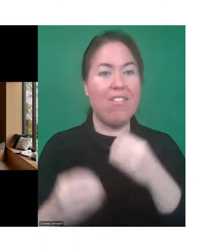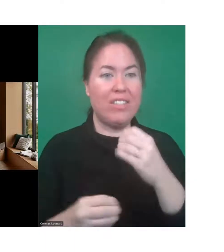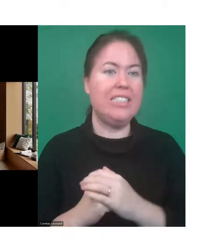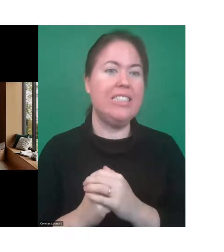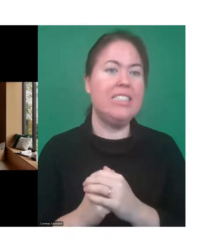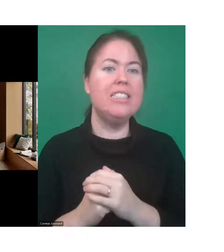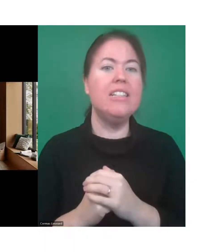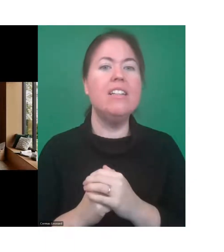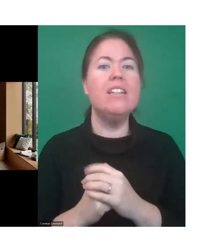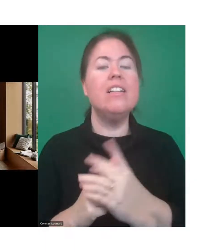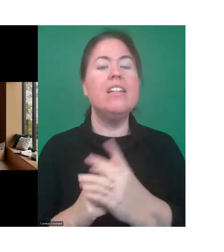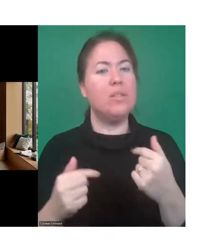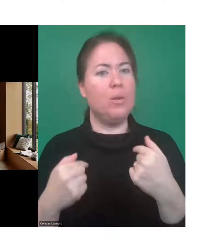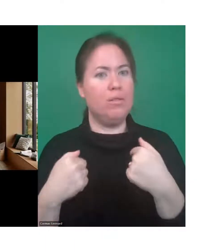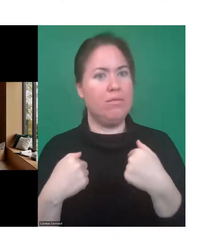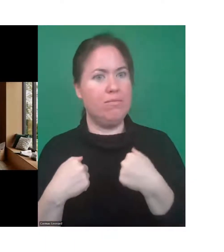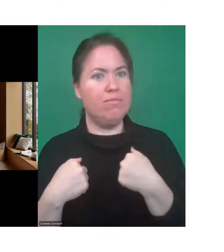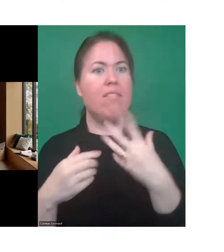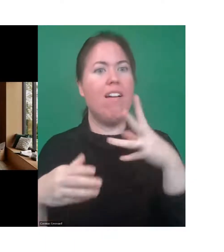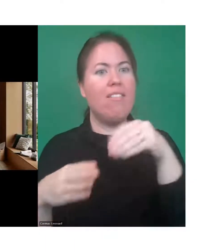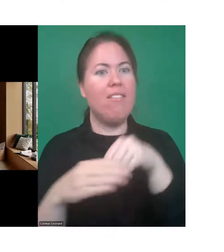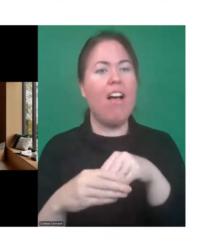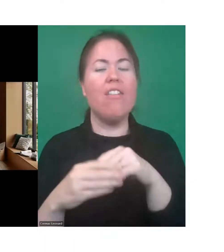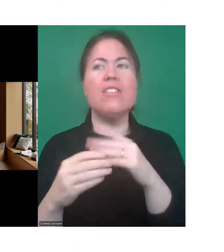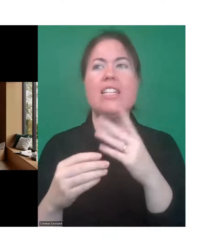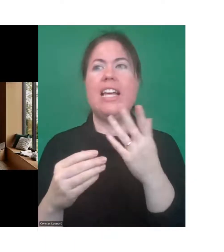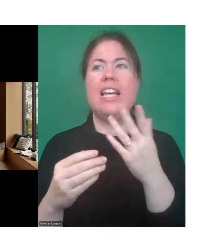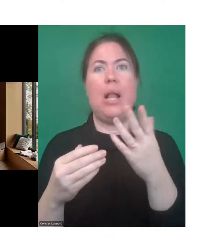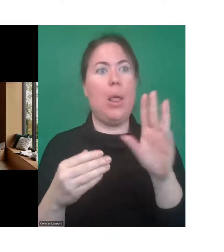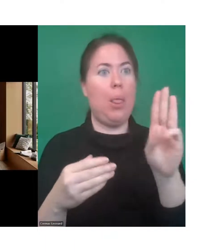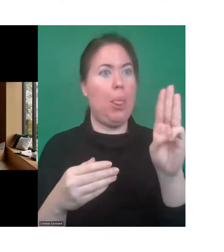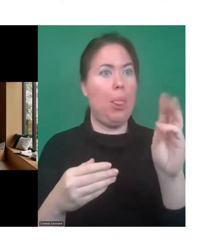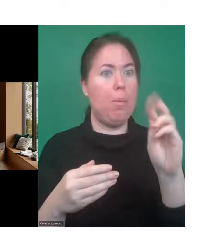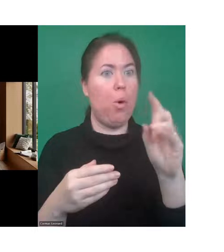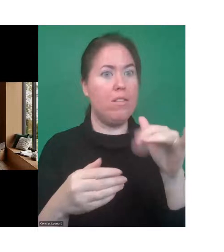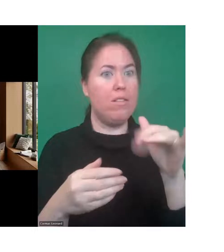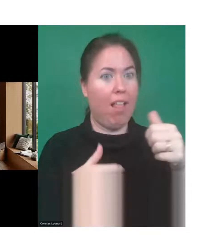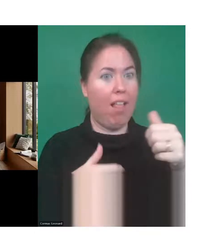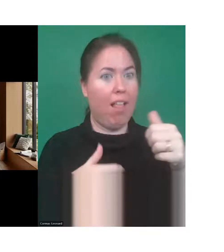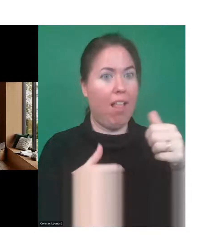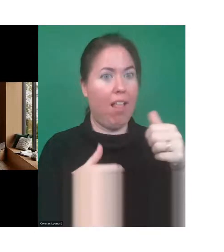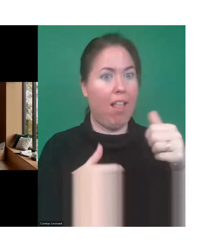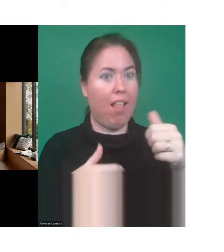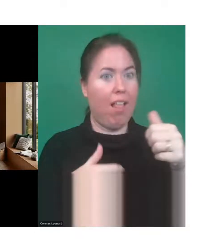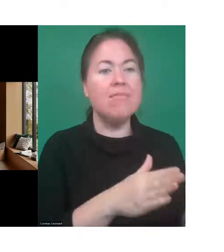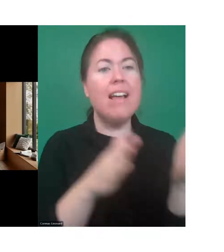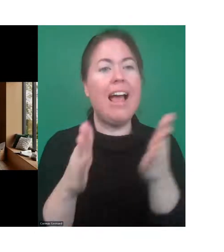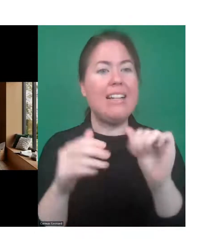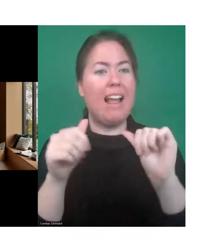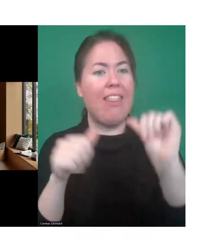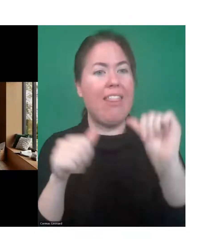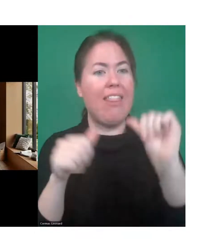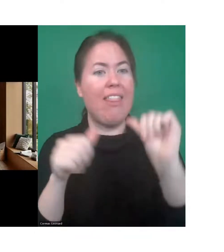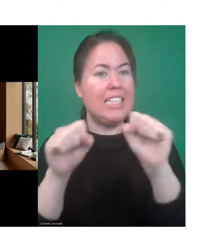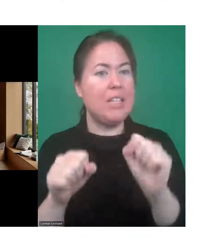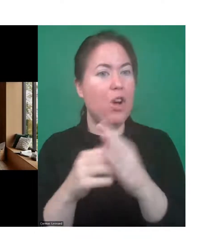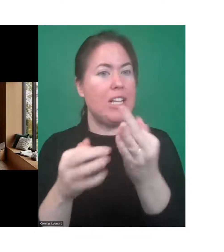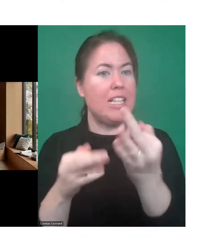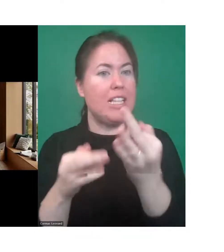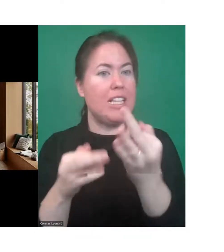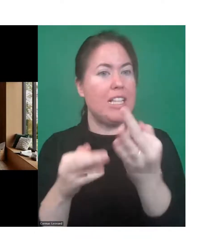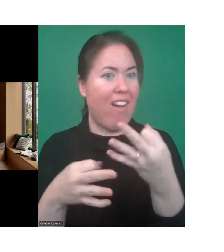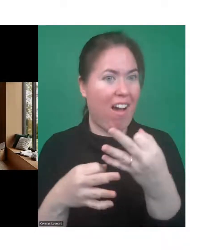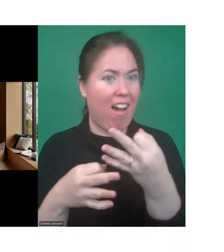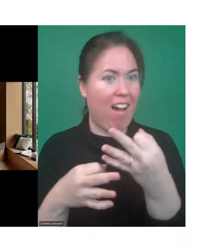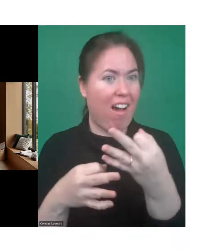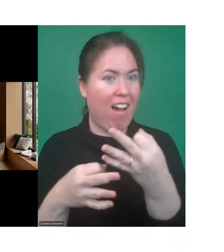the rollout of both the portal and the online system for adult safeguarding, which is the system that the portal feeds